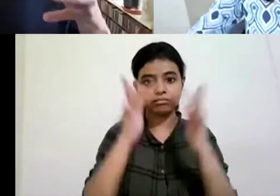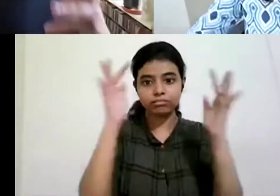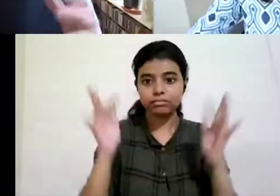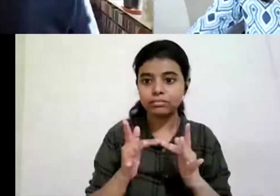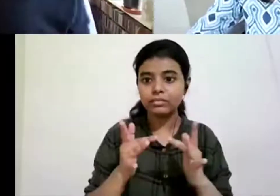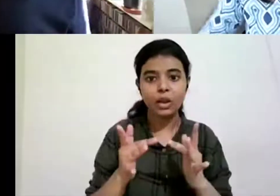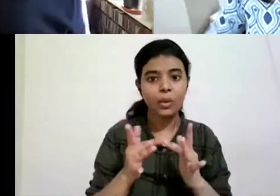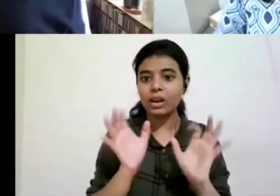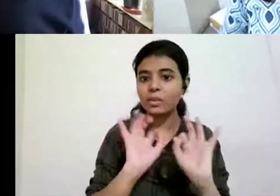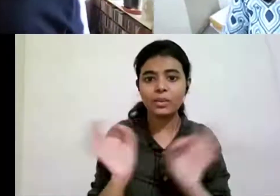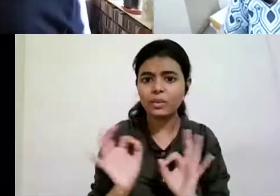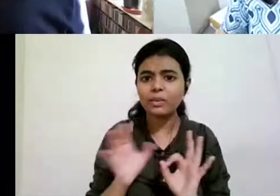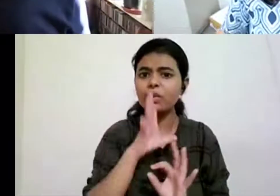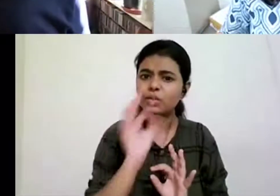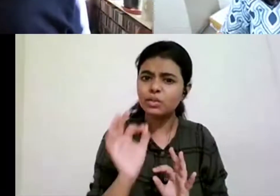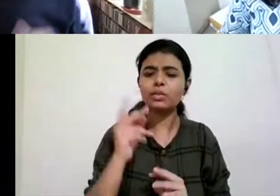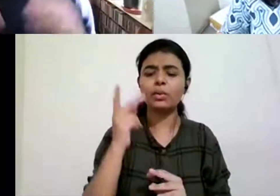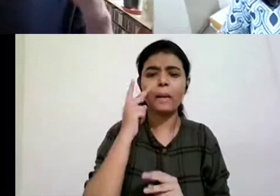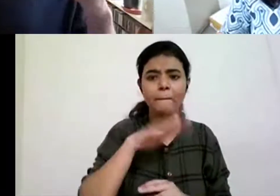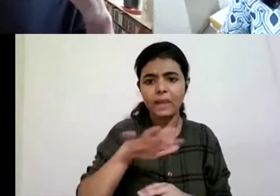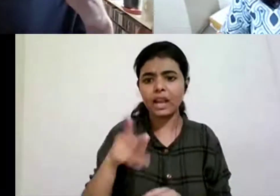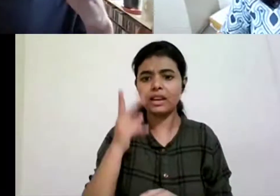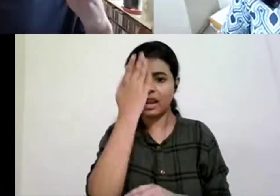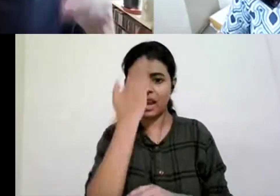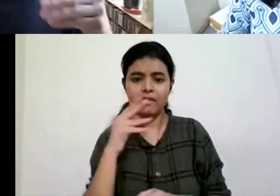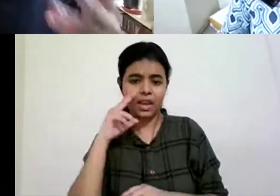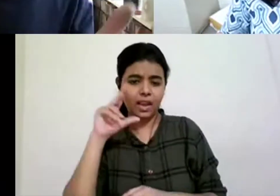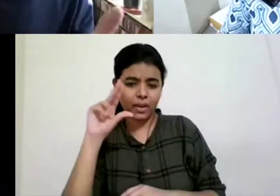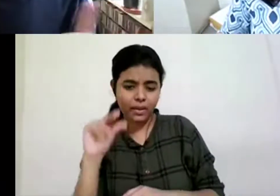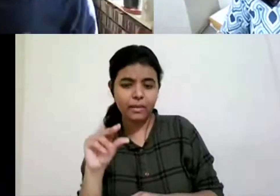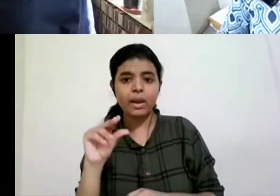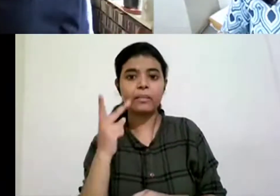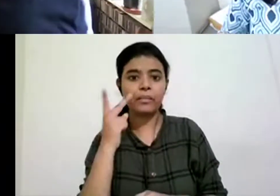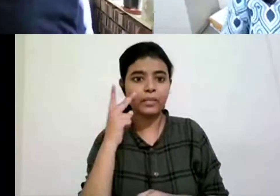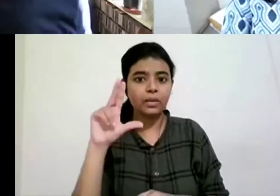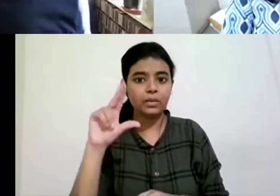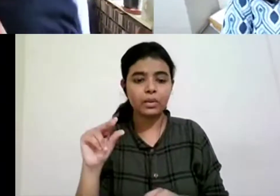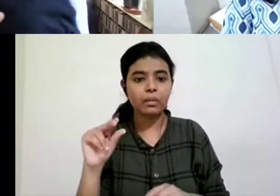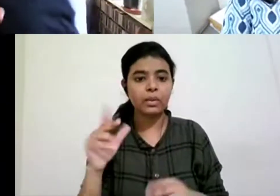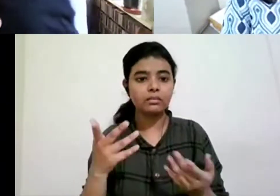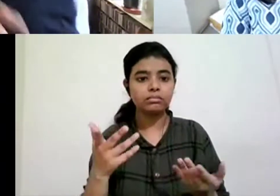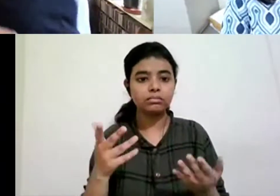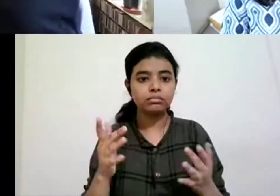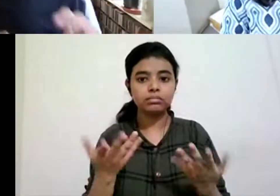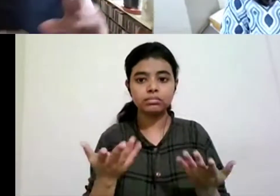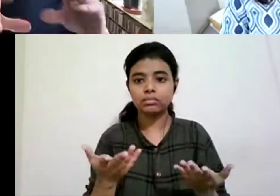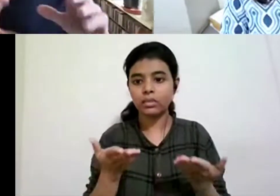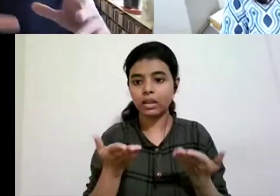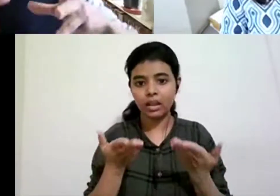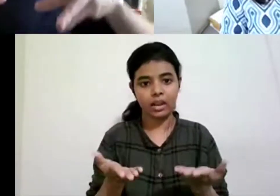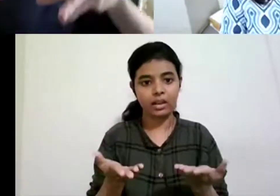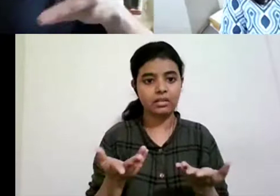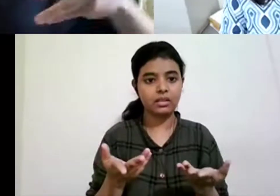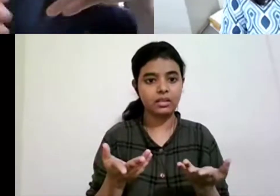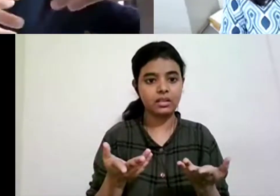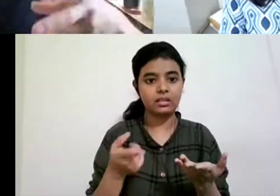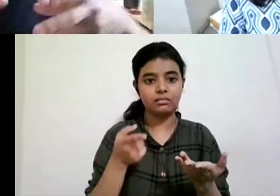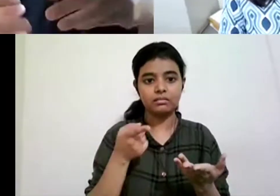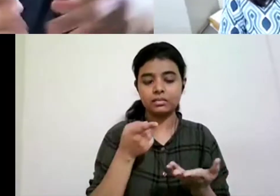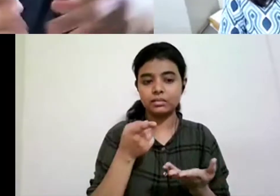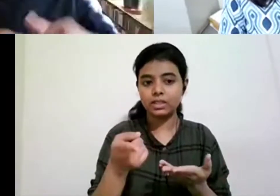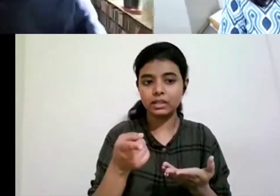meeting with blind and partially sighted people via Zoom to talk, like, for example, this Schloss Gottorf one